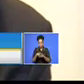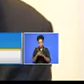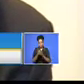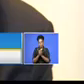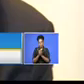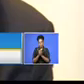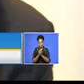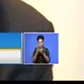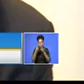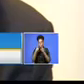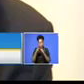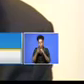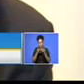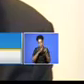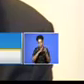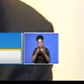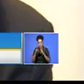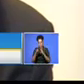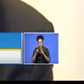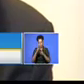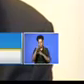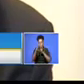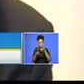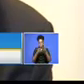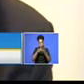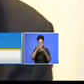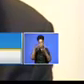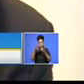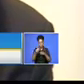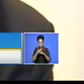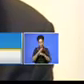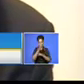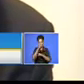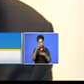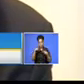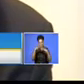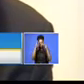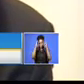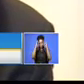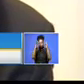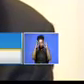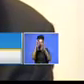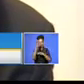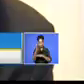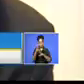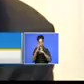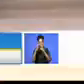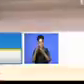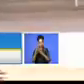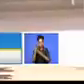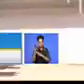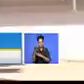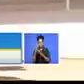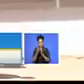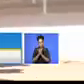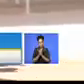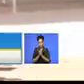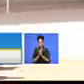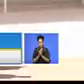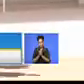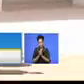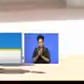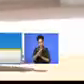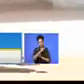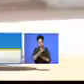August and trying to get ready for a student population, making sure we have faculty in place, making sure we have courses in place, et cetera. Well,